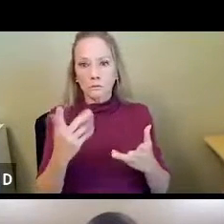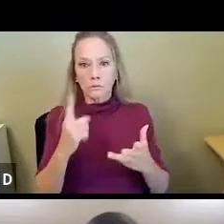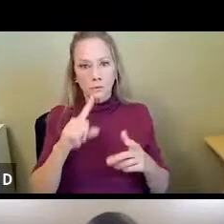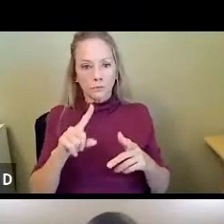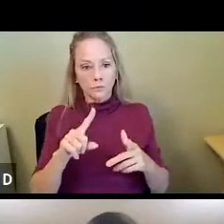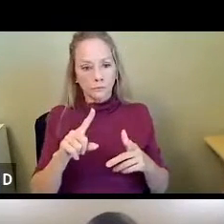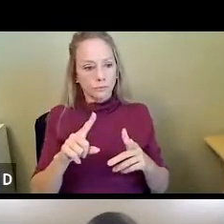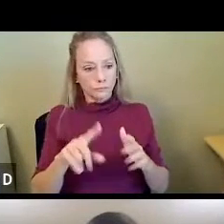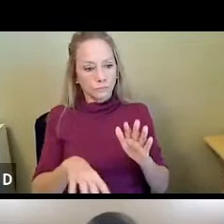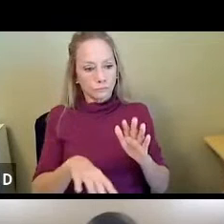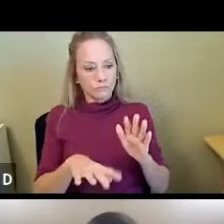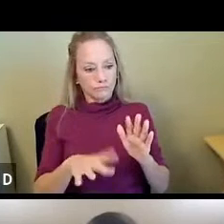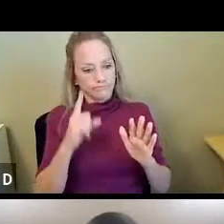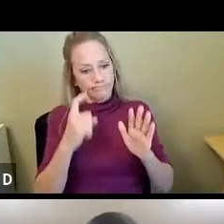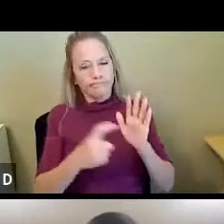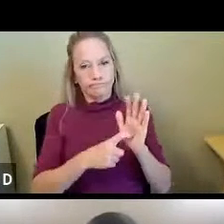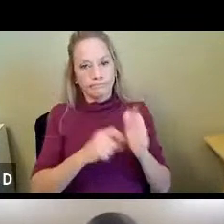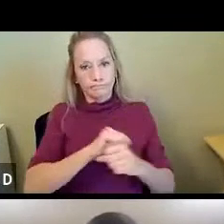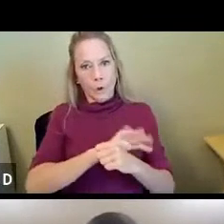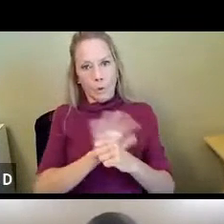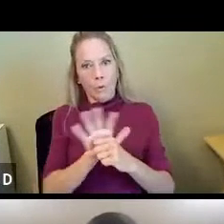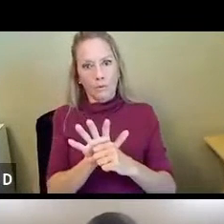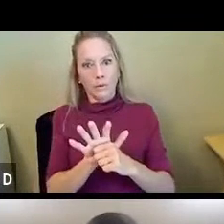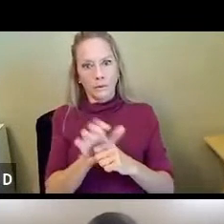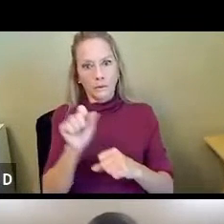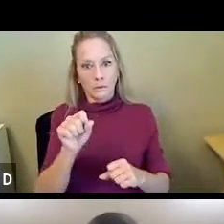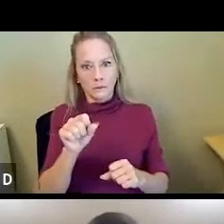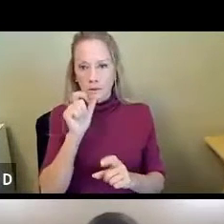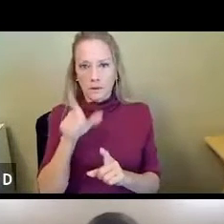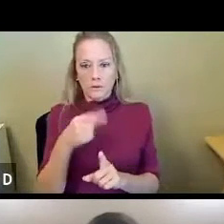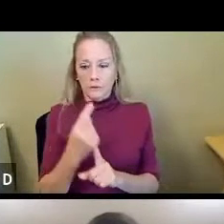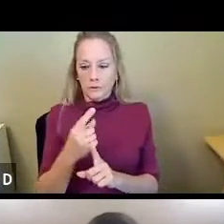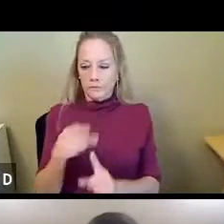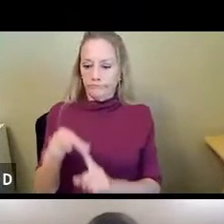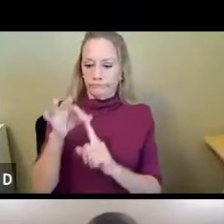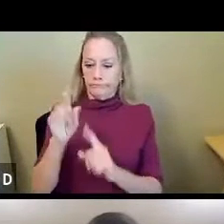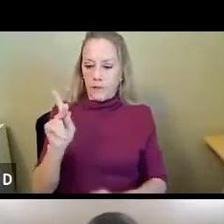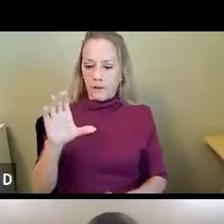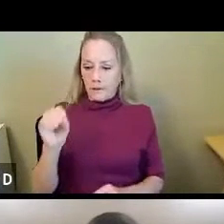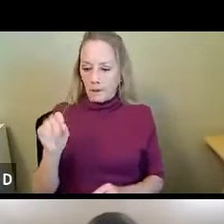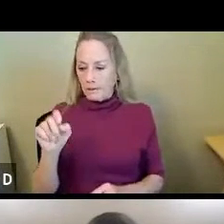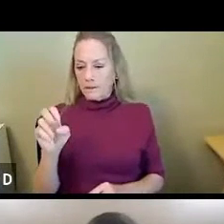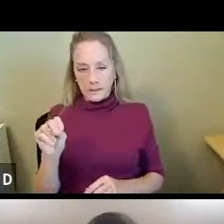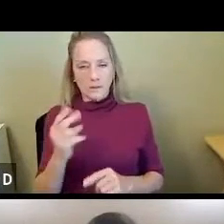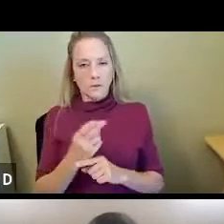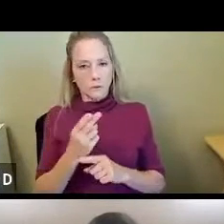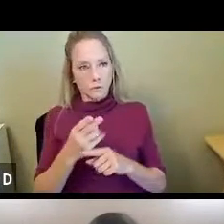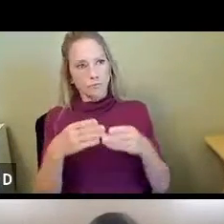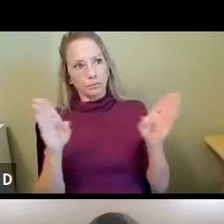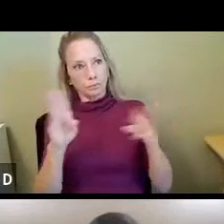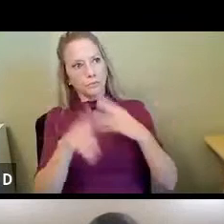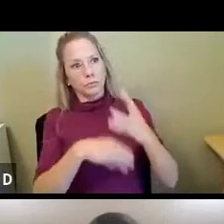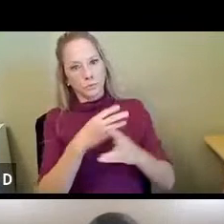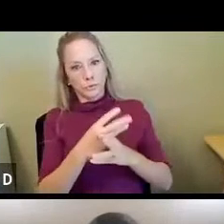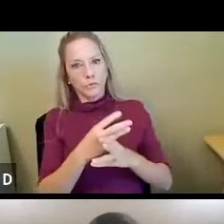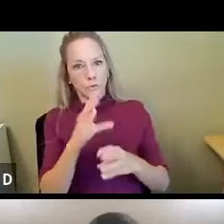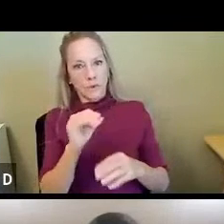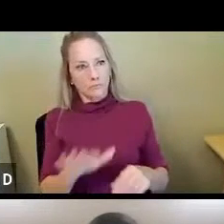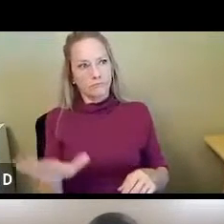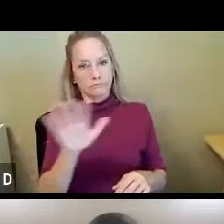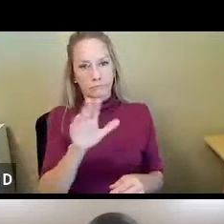COVID. And so it's not just unique to Knox County or Tennessee. It's used around the world and across the